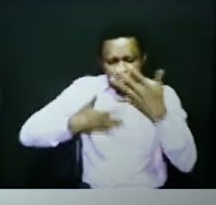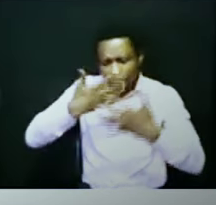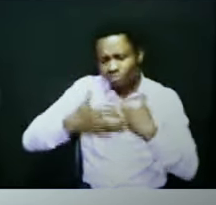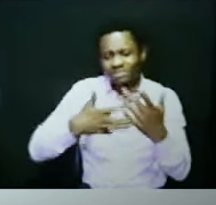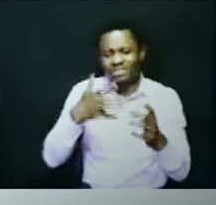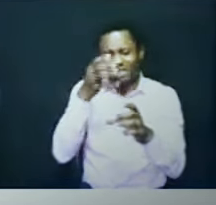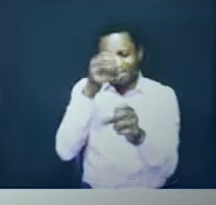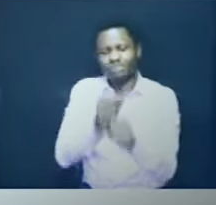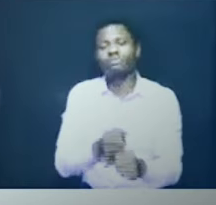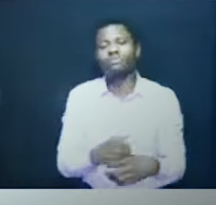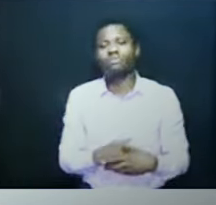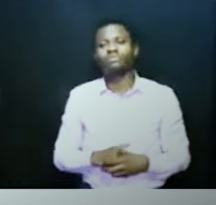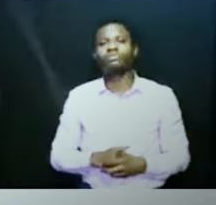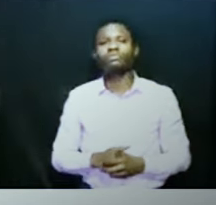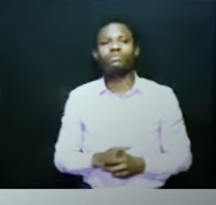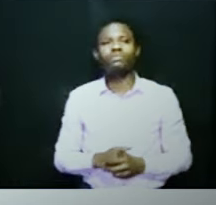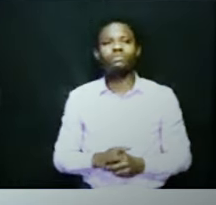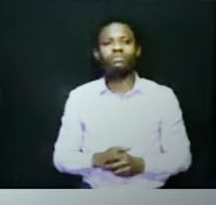must